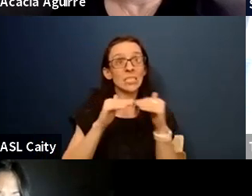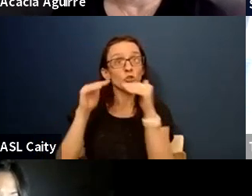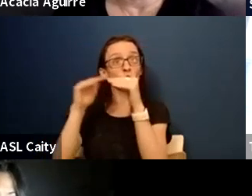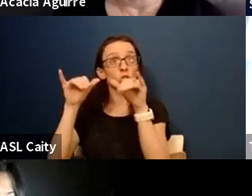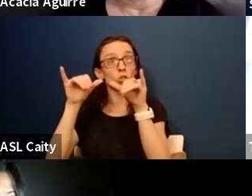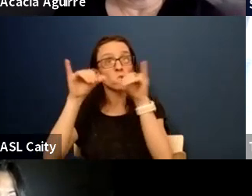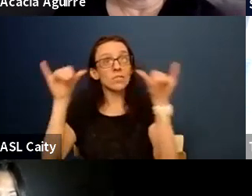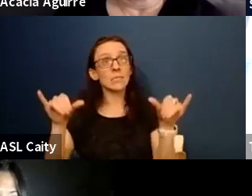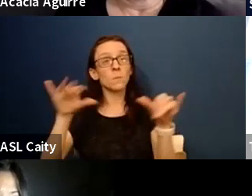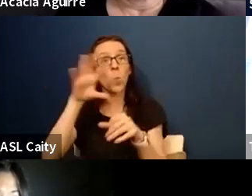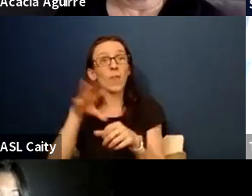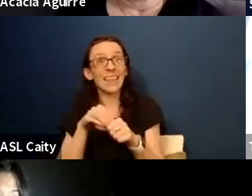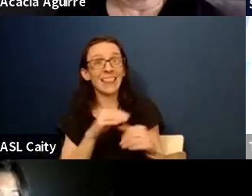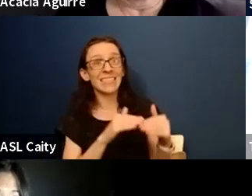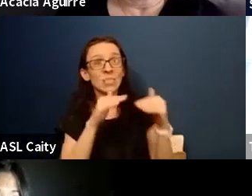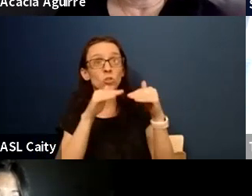within the tiers?